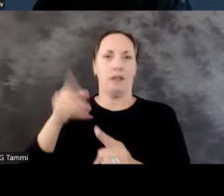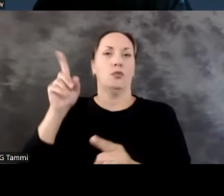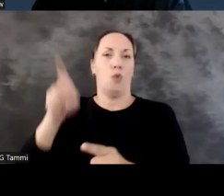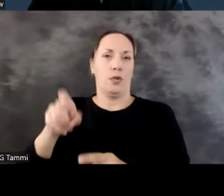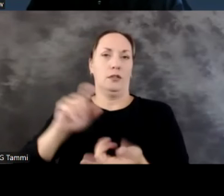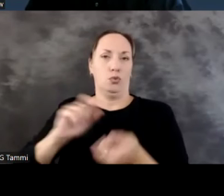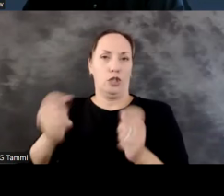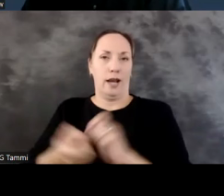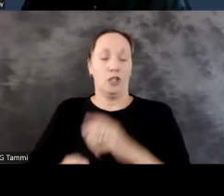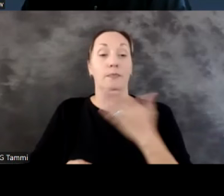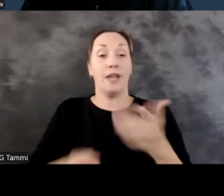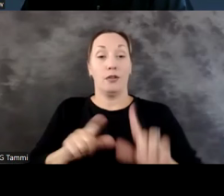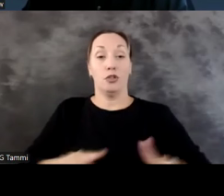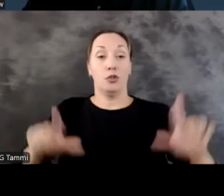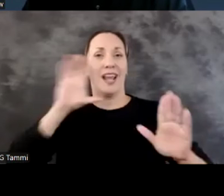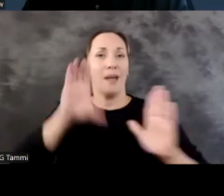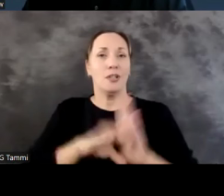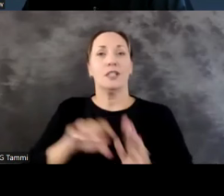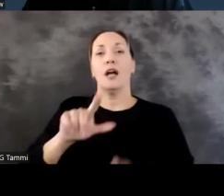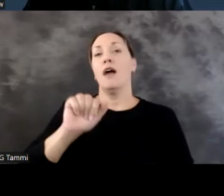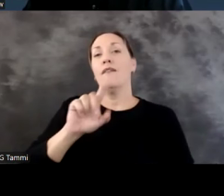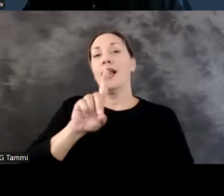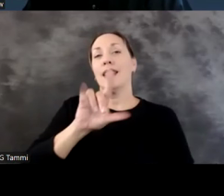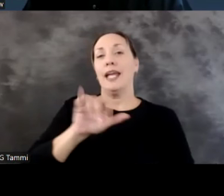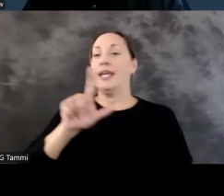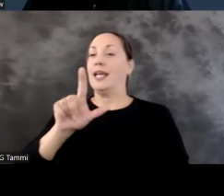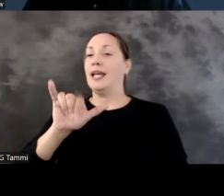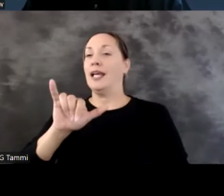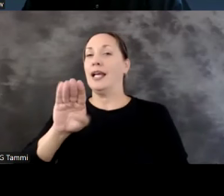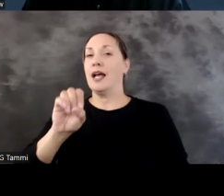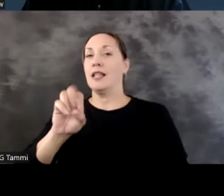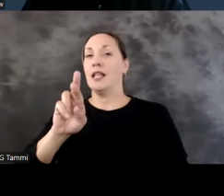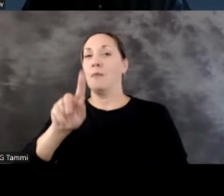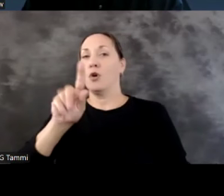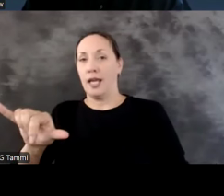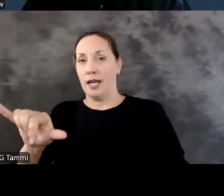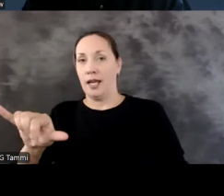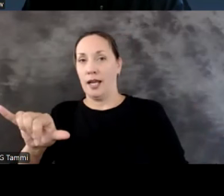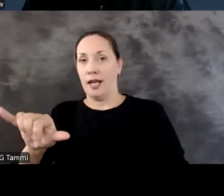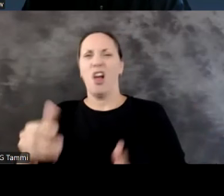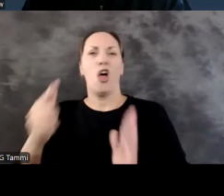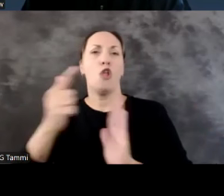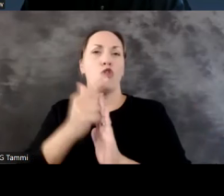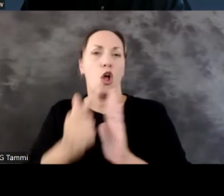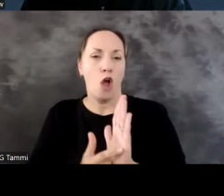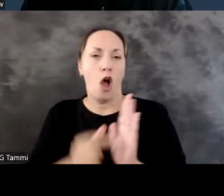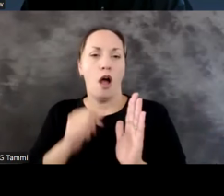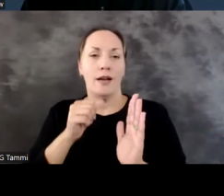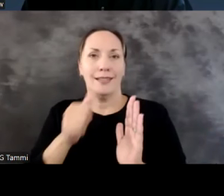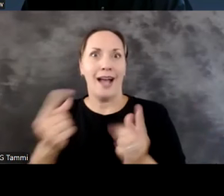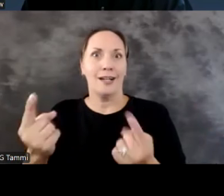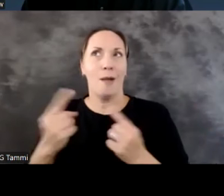Here on the screen, I've got an image of Lady Liberty. The law is not coming to save